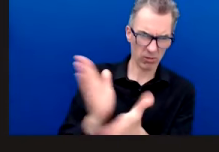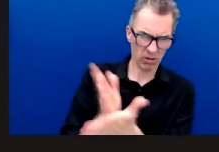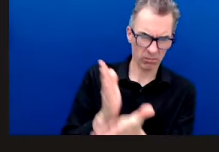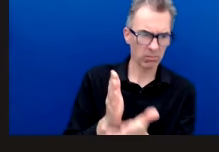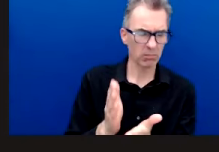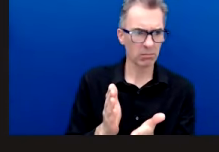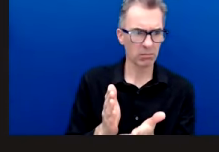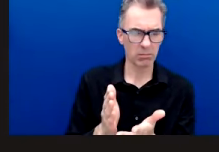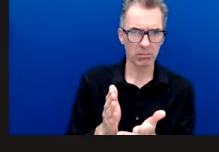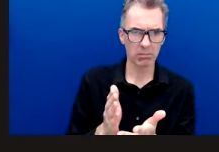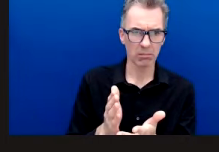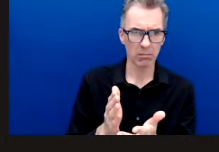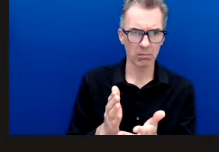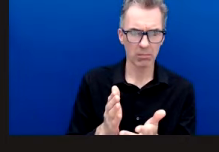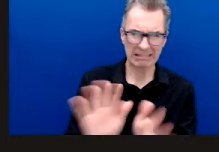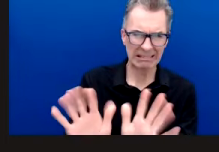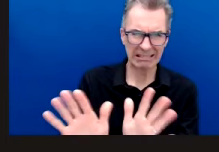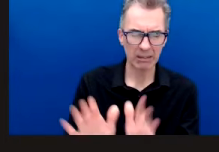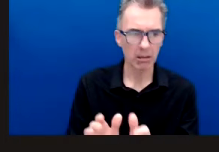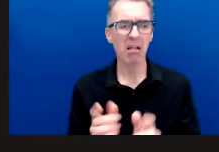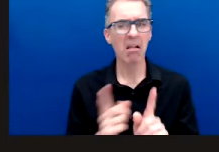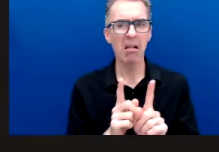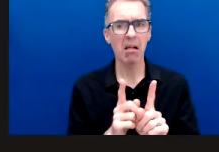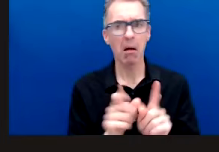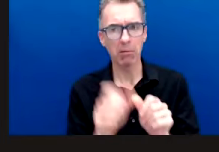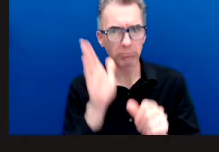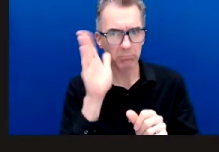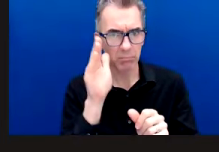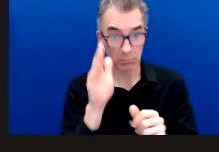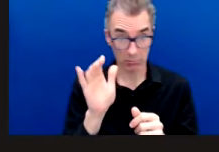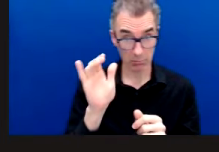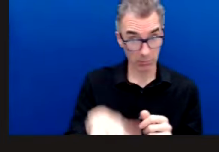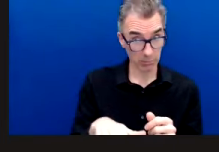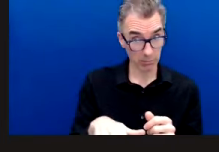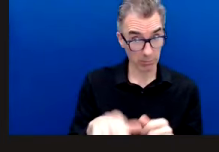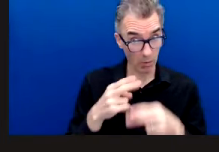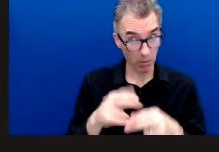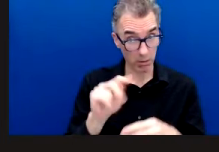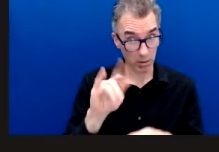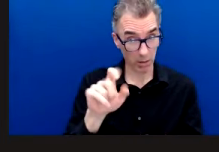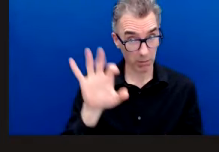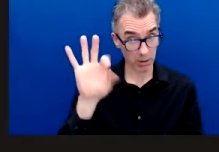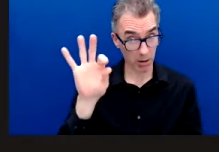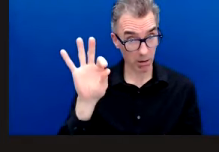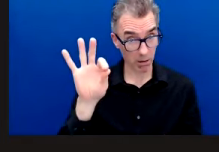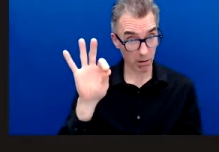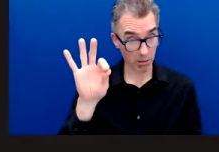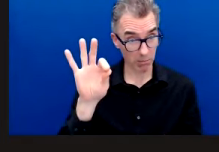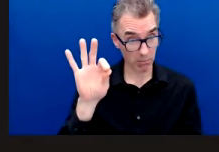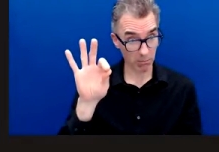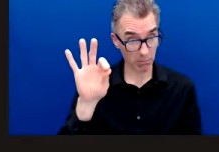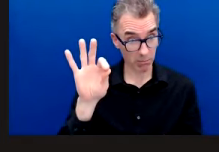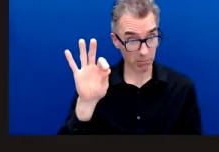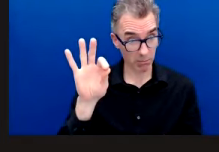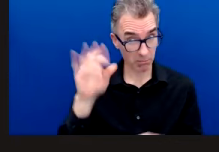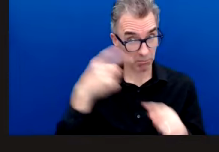the conversation or distance themselves. Is this a Title IX issue? Okay, I might give you all a little bit of